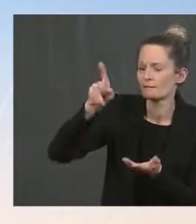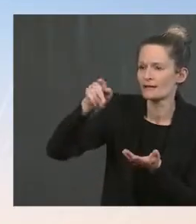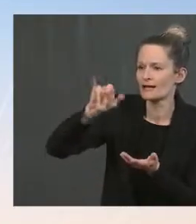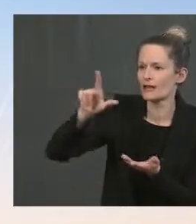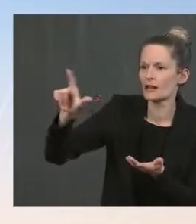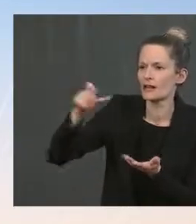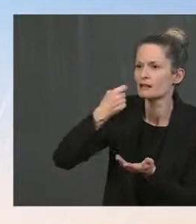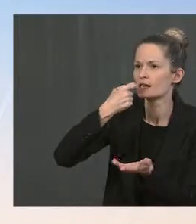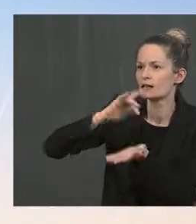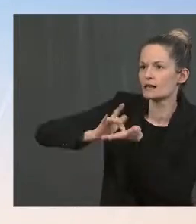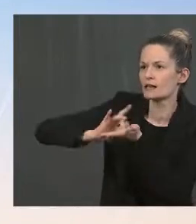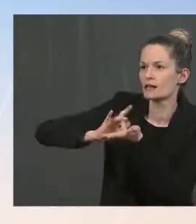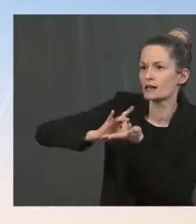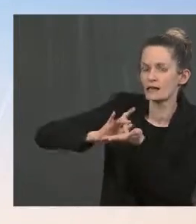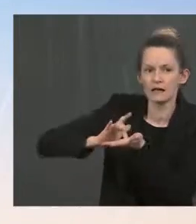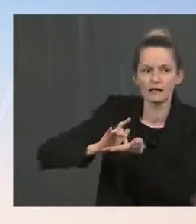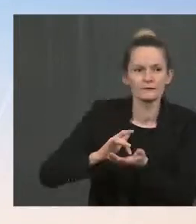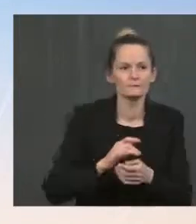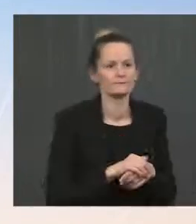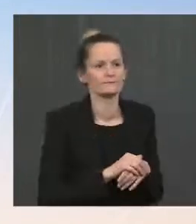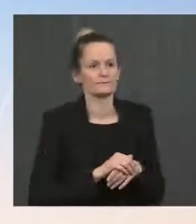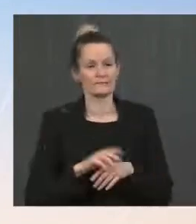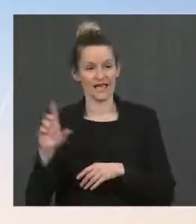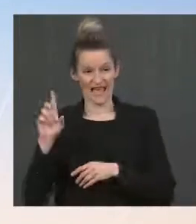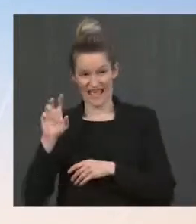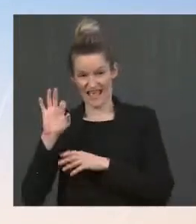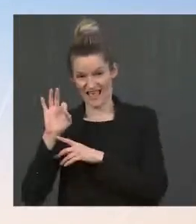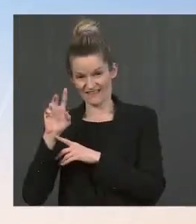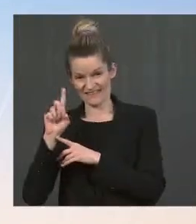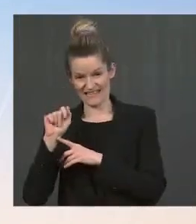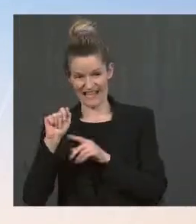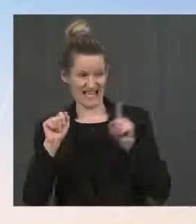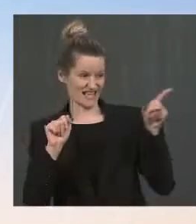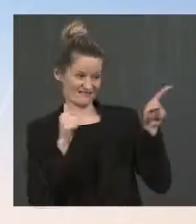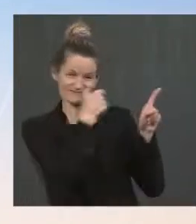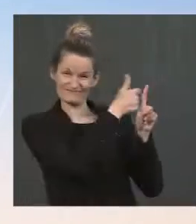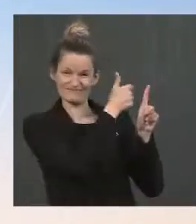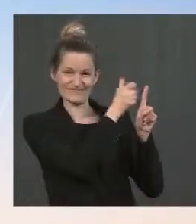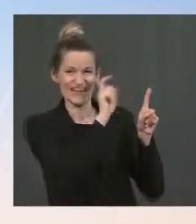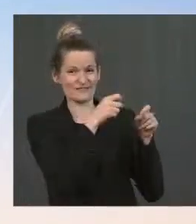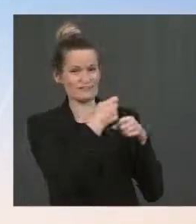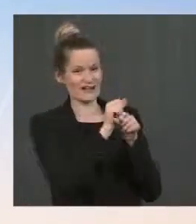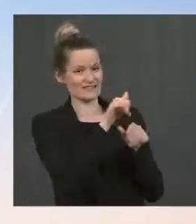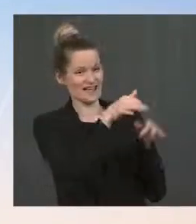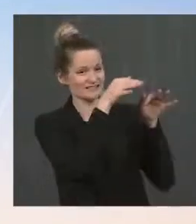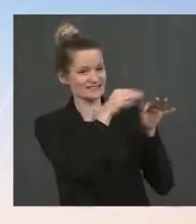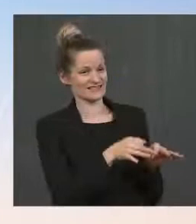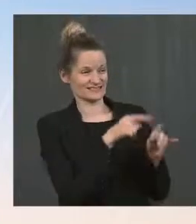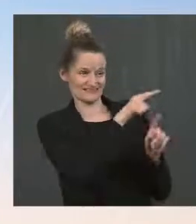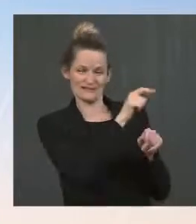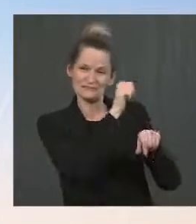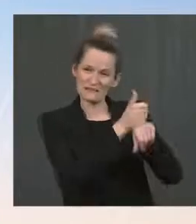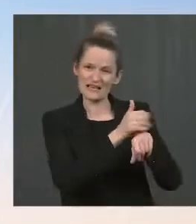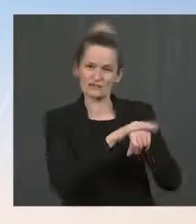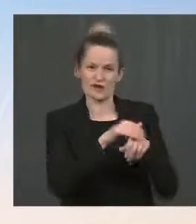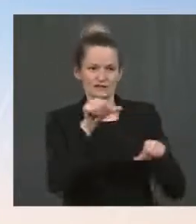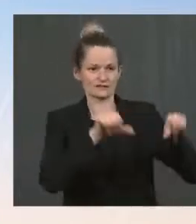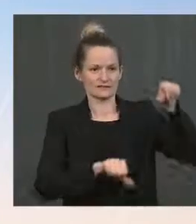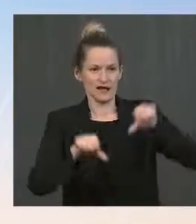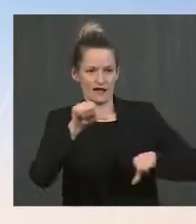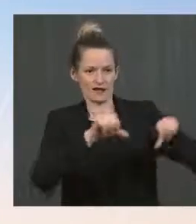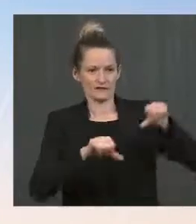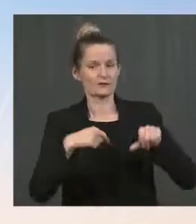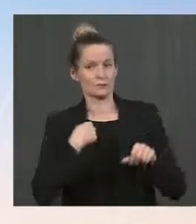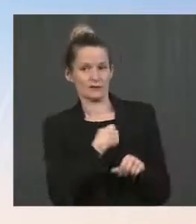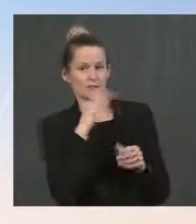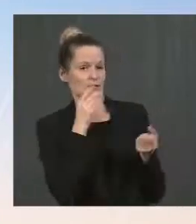science. And certainly we believe in the independence of the FDA to make these decisions. And we know that there are a number of advocates who have called for that. But we'll